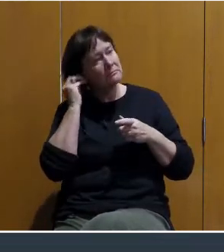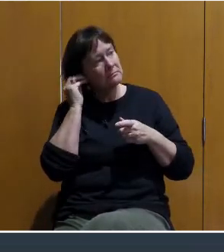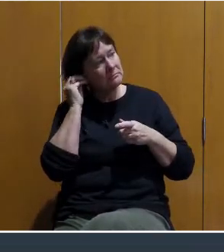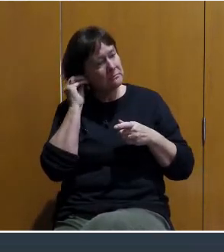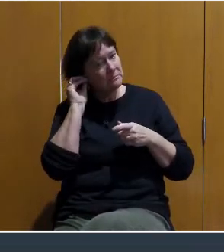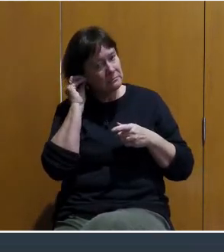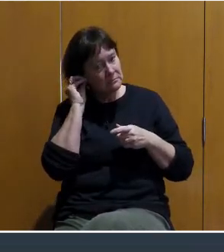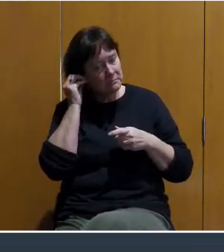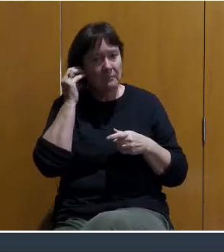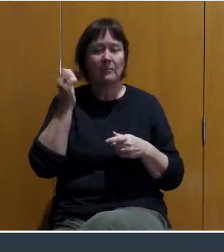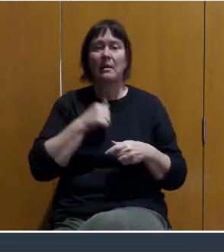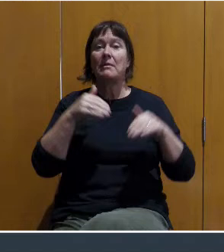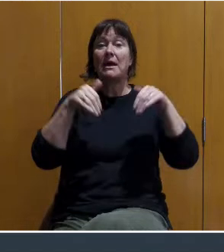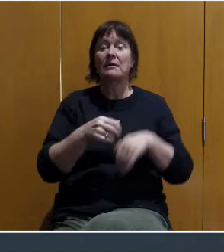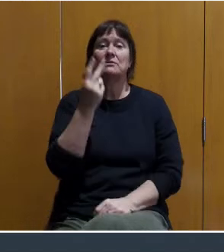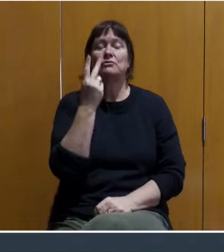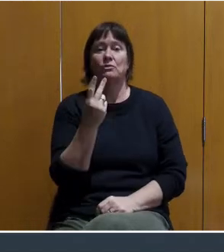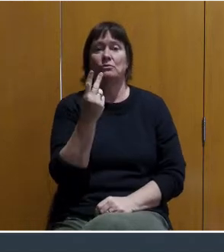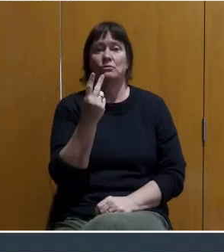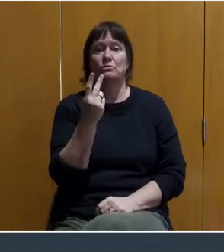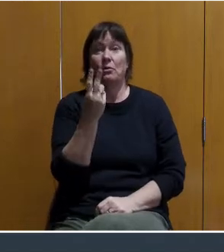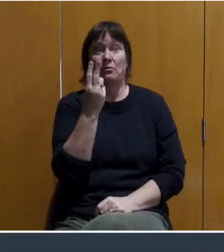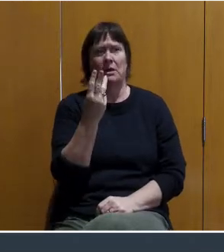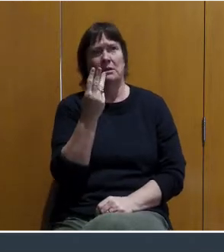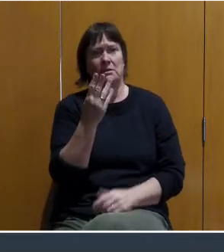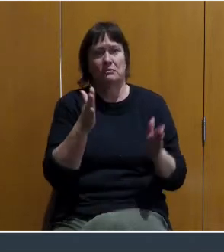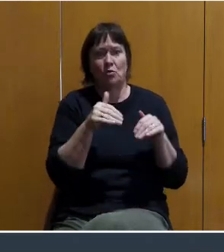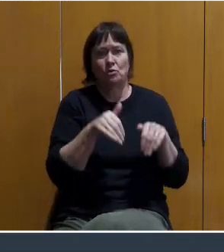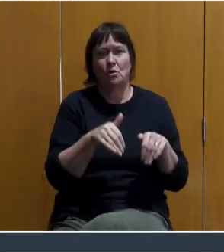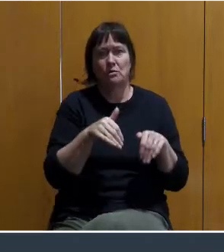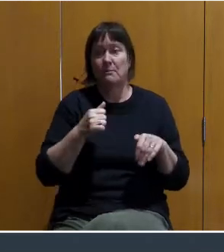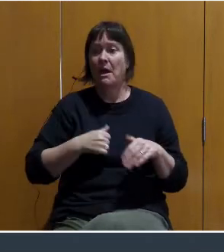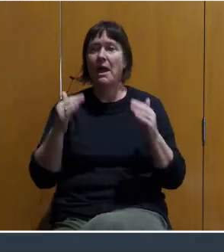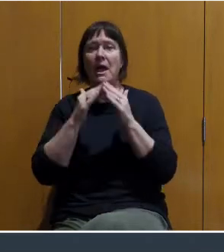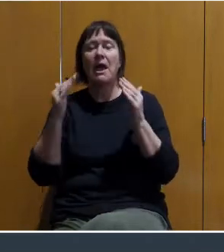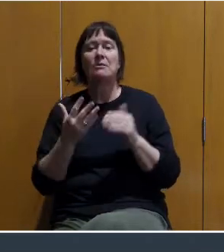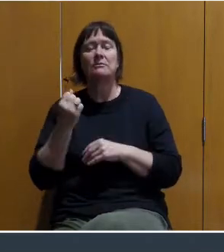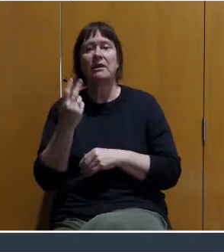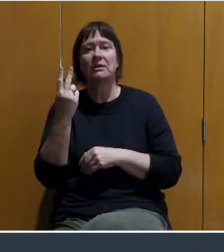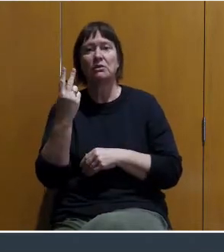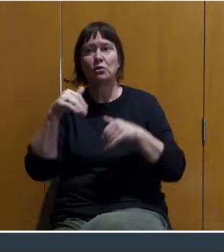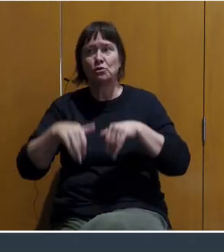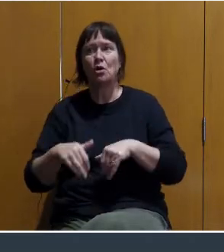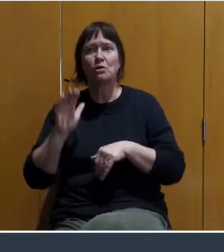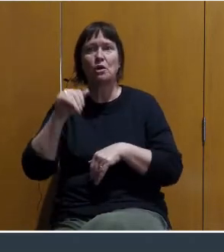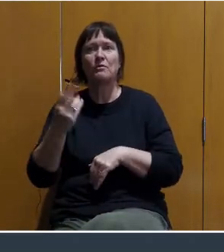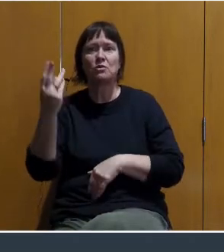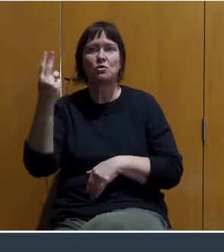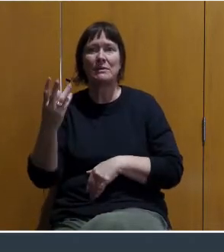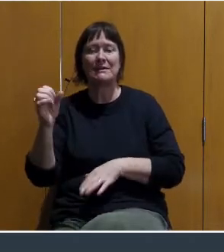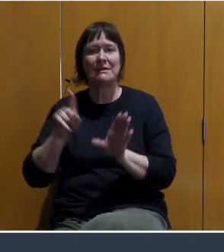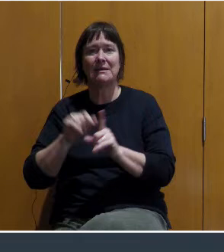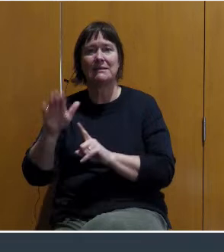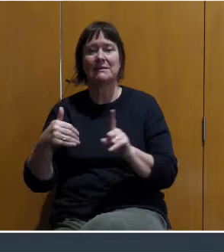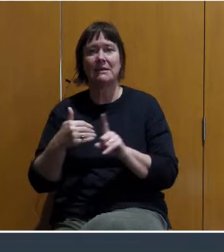are registered. In our household we've had dogs for over 20 years of one form or another. We live